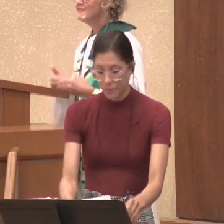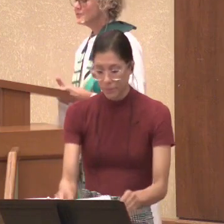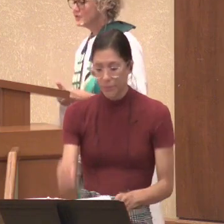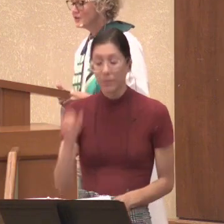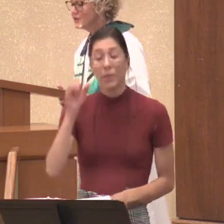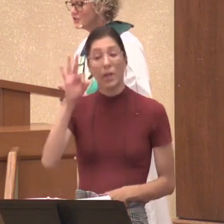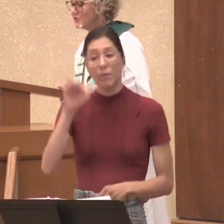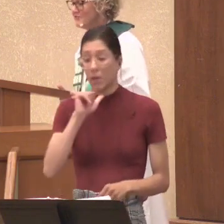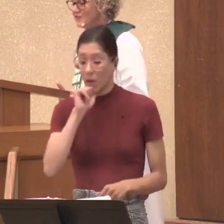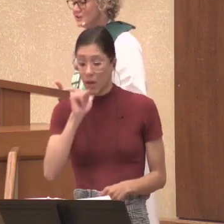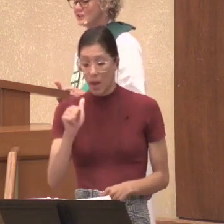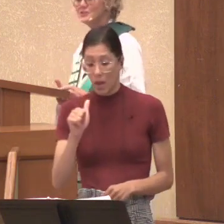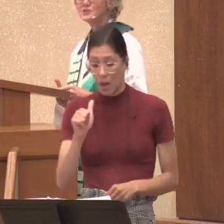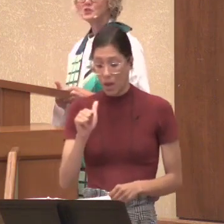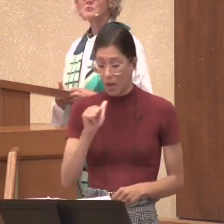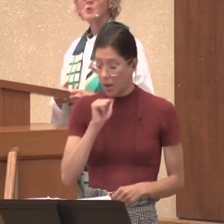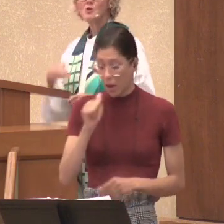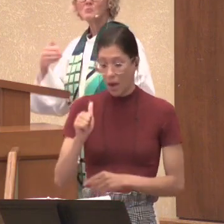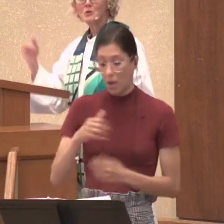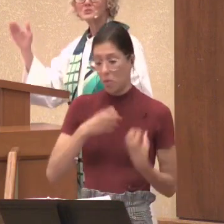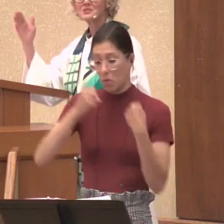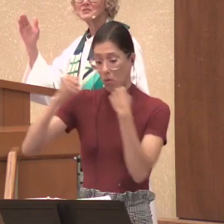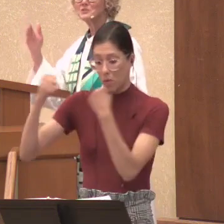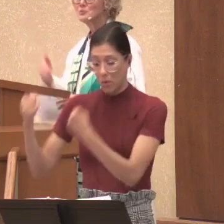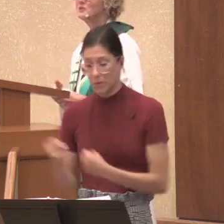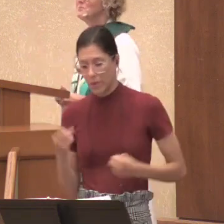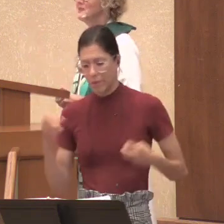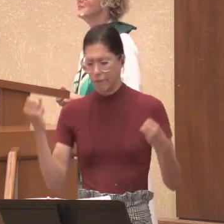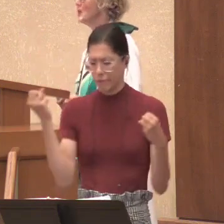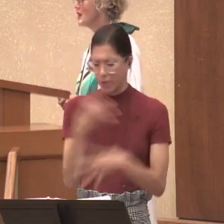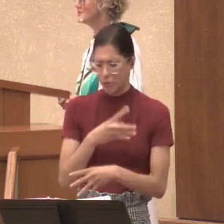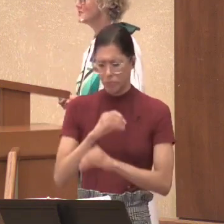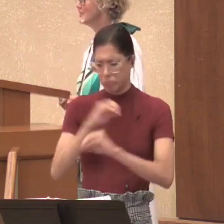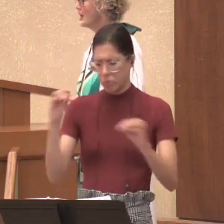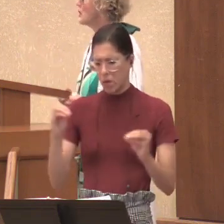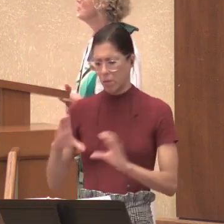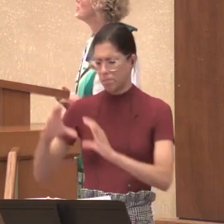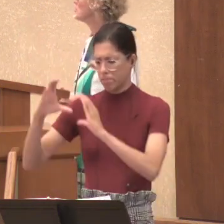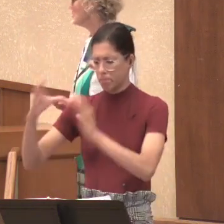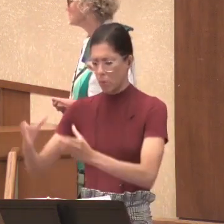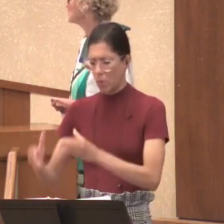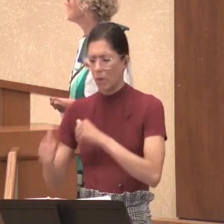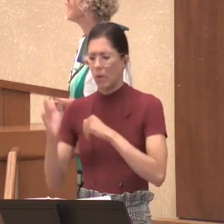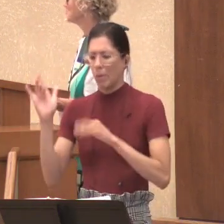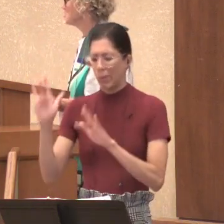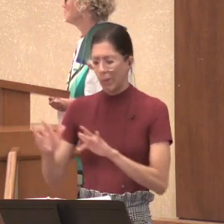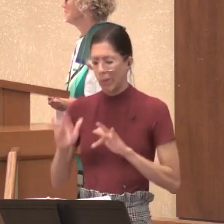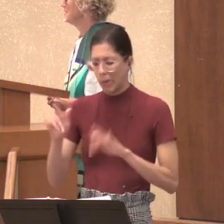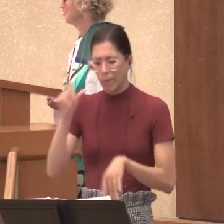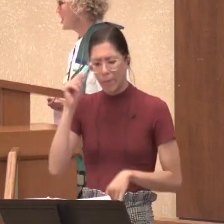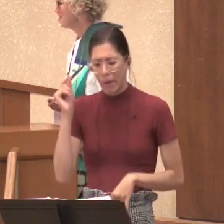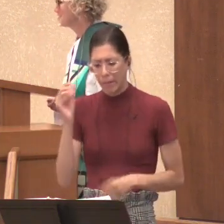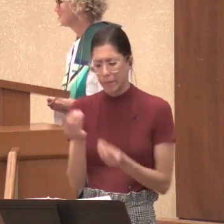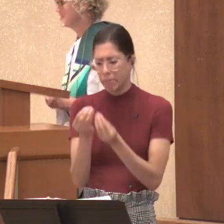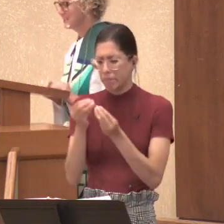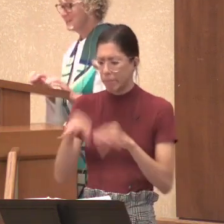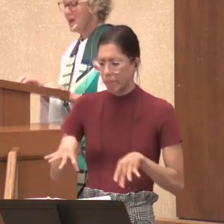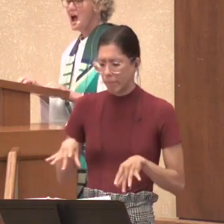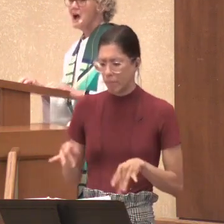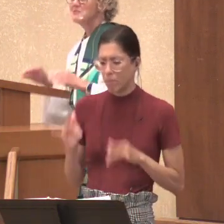If not for the courage of the fearless crew, poor Moses would be lost. Poor Moses would be